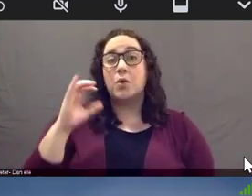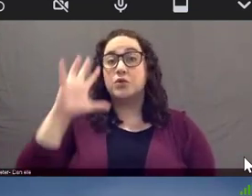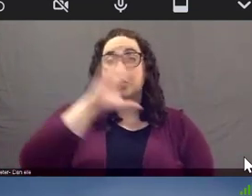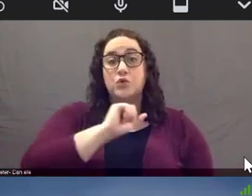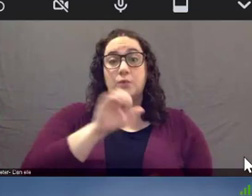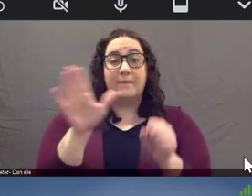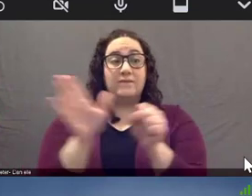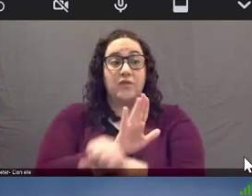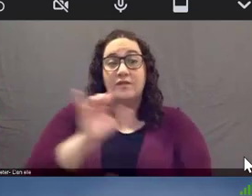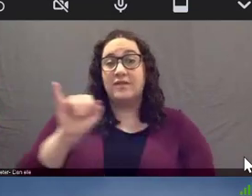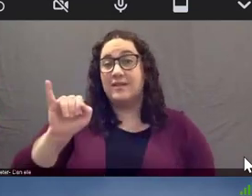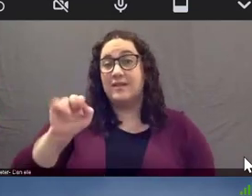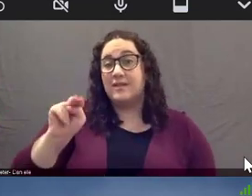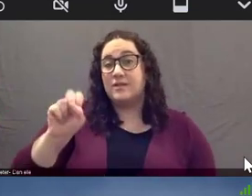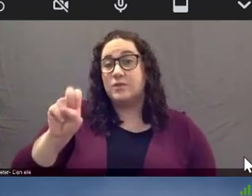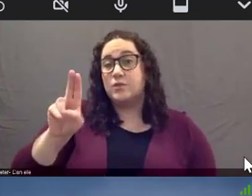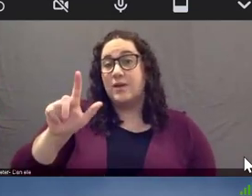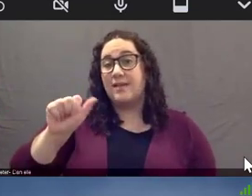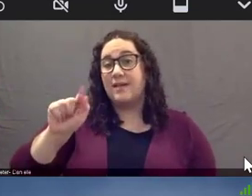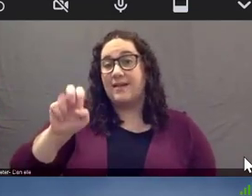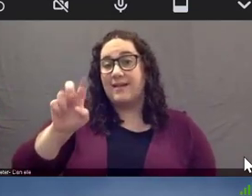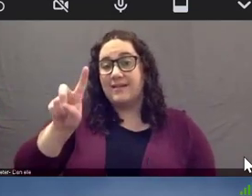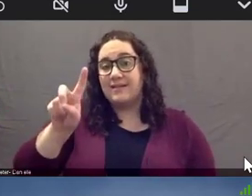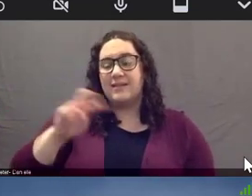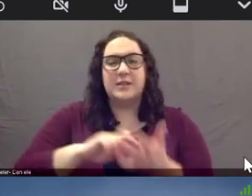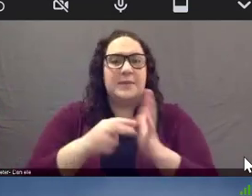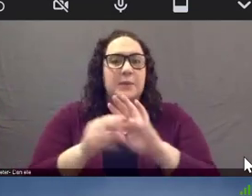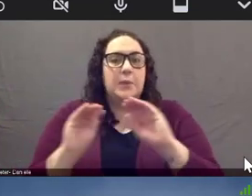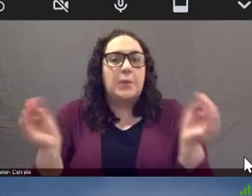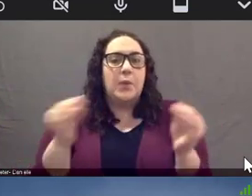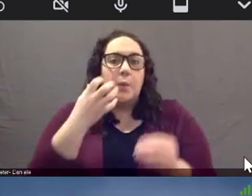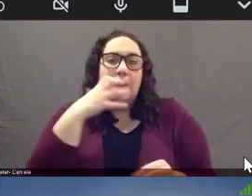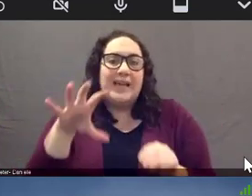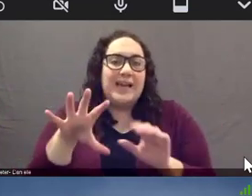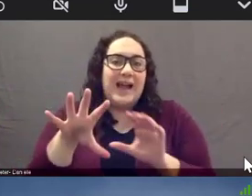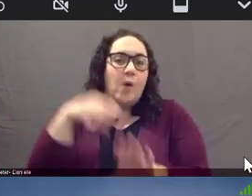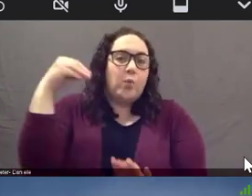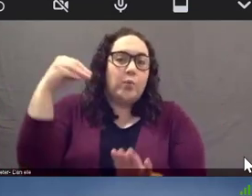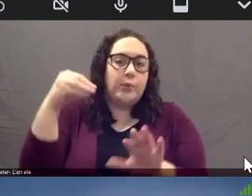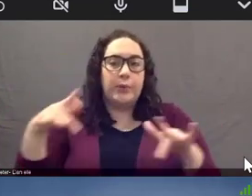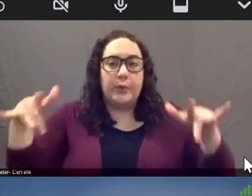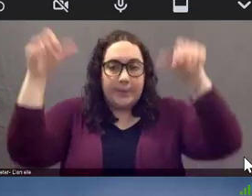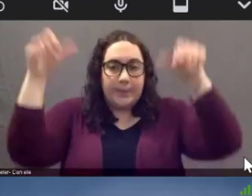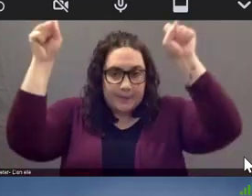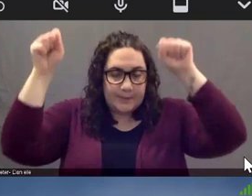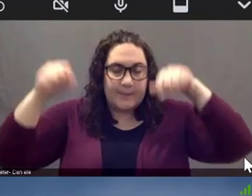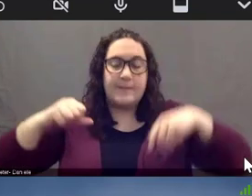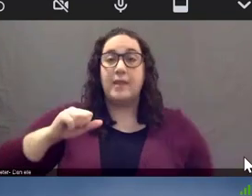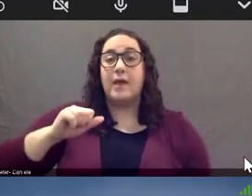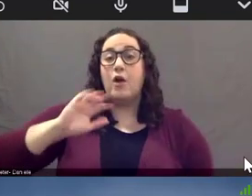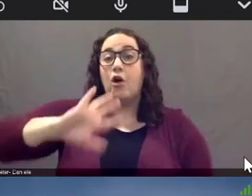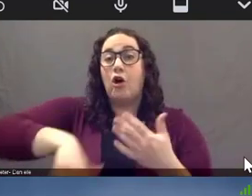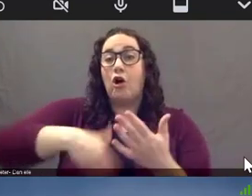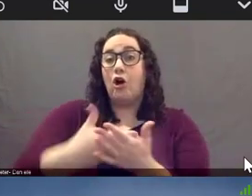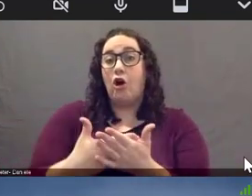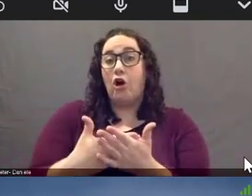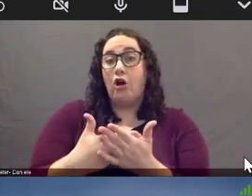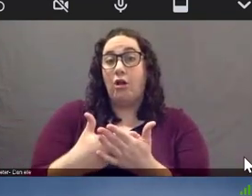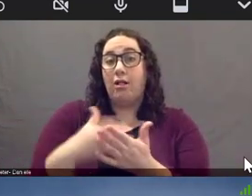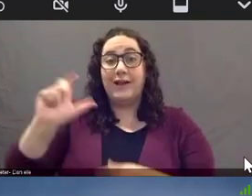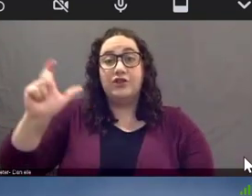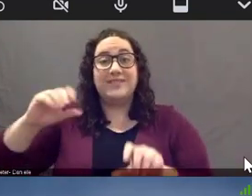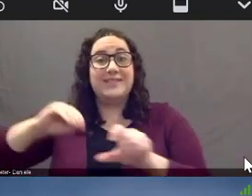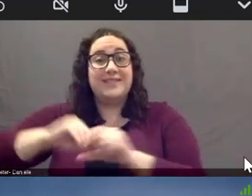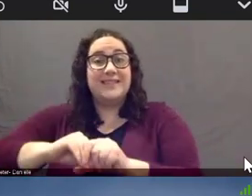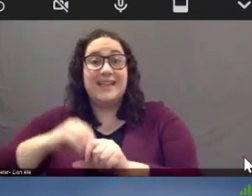heat that leaves the hot side has to go into the cold side. So here, we know that m dot cp delta t